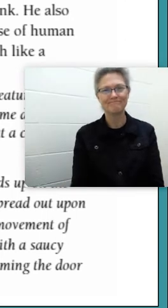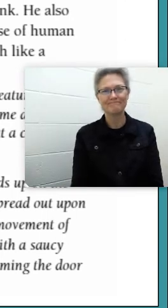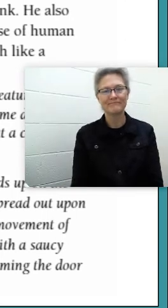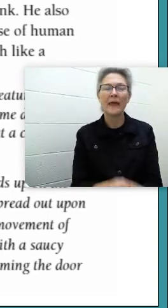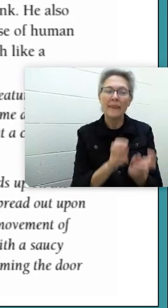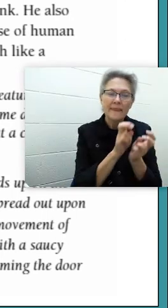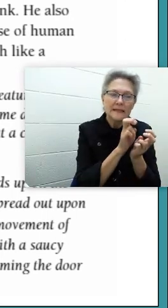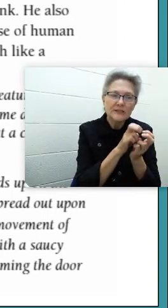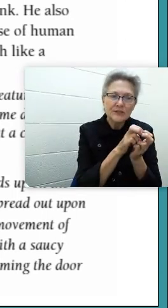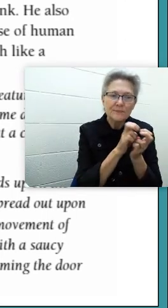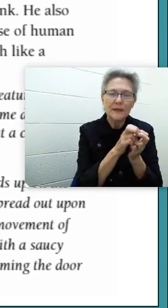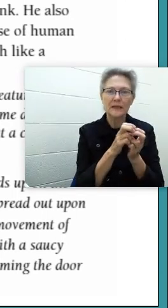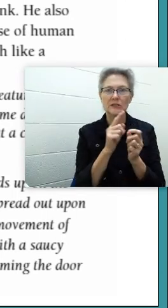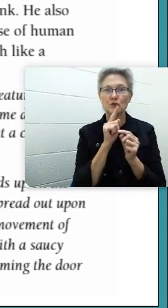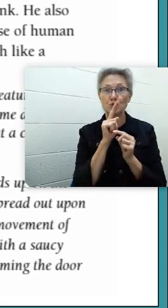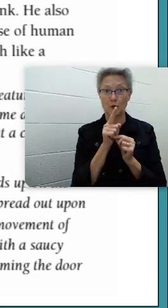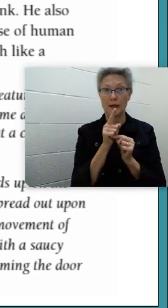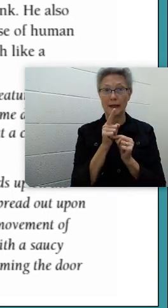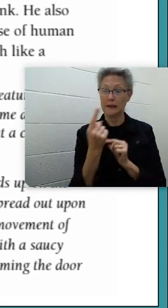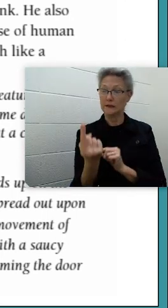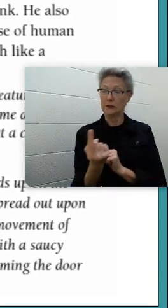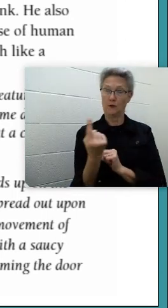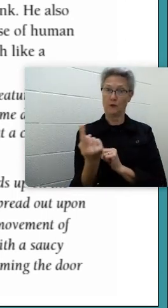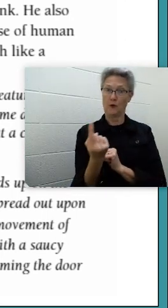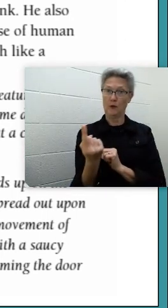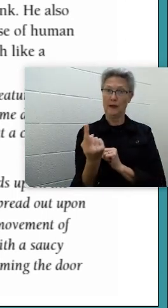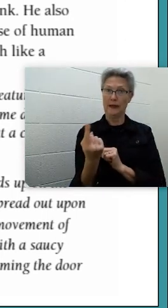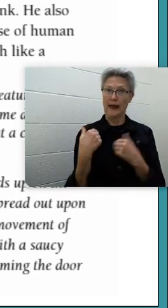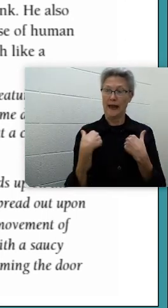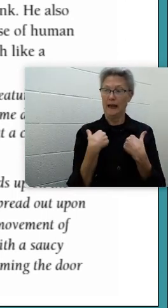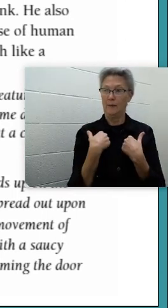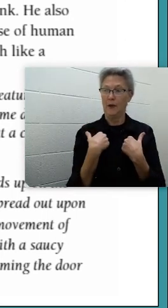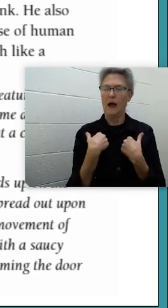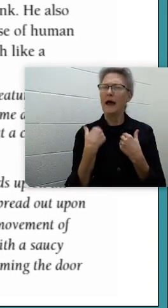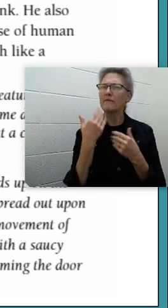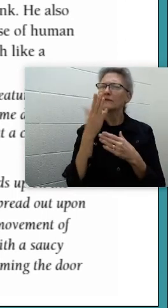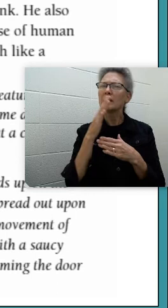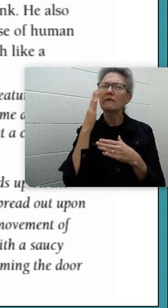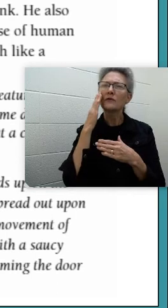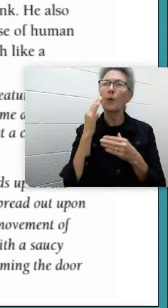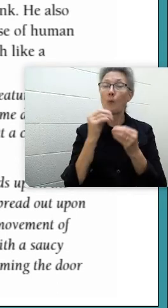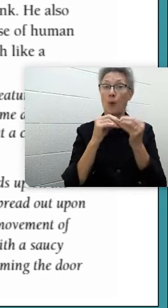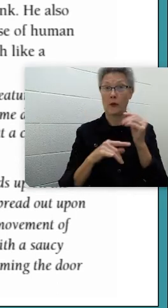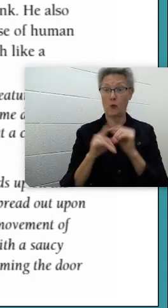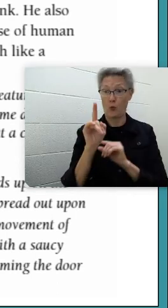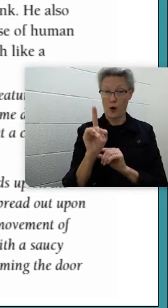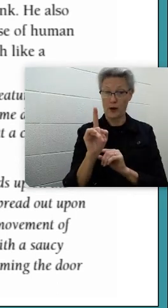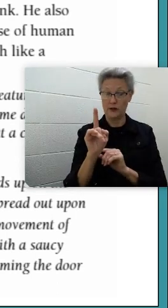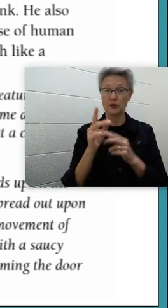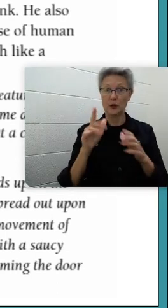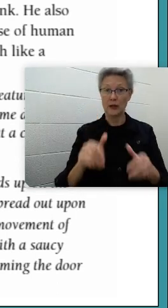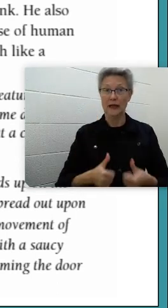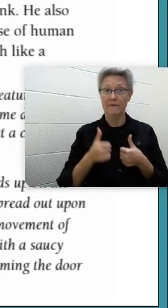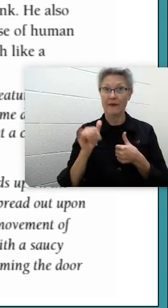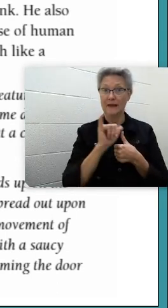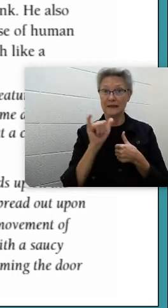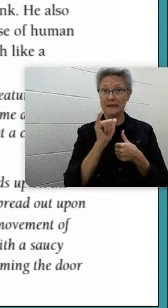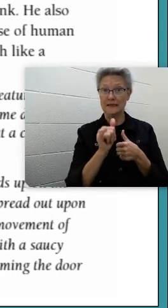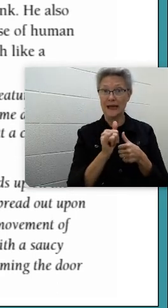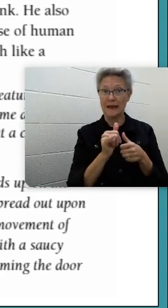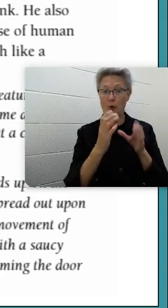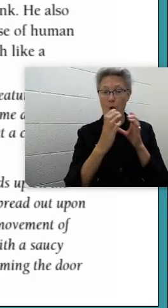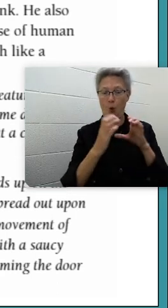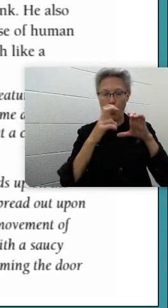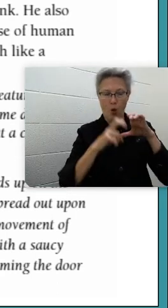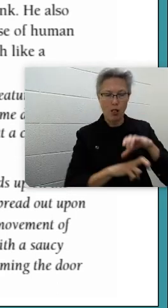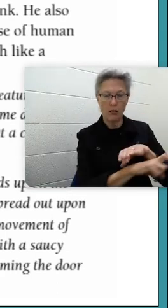The chipmunk is quite a solitary creature. I have never known more than one to occupy the same den. Apparently, no two